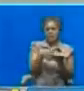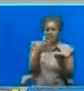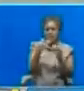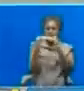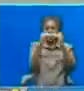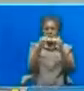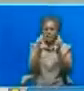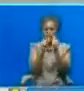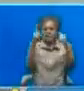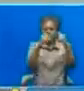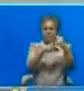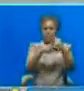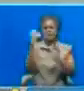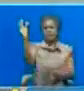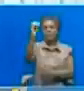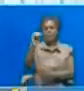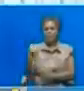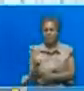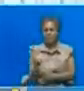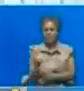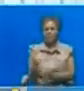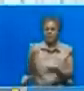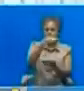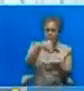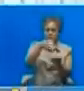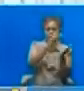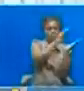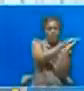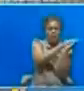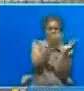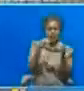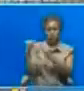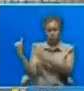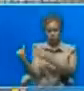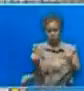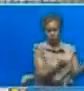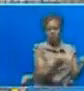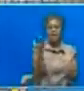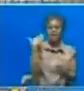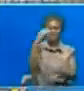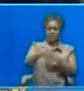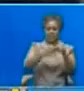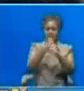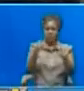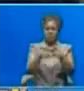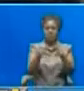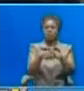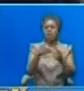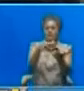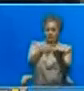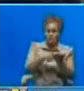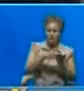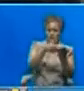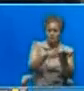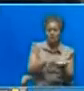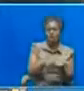averaged 16%. The central bank introduced the KBRR in July last year as a tool to make loan pricing